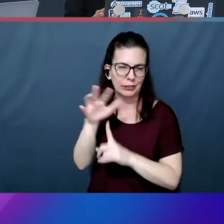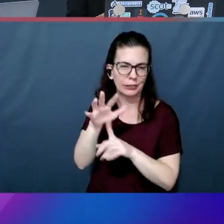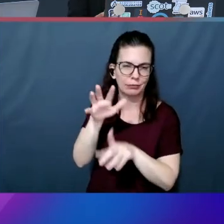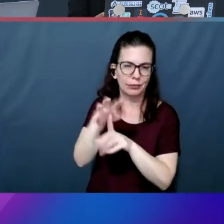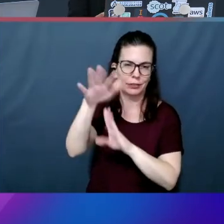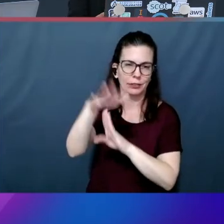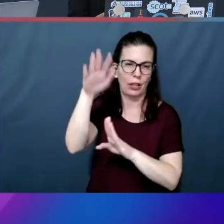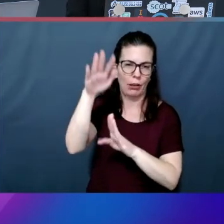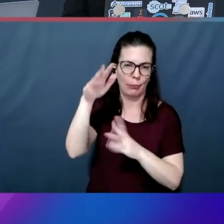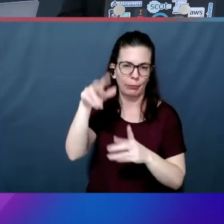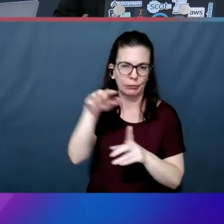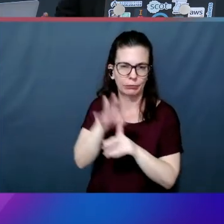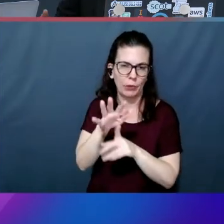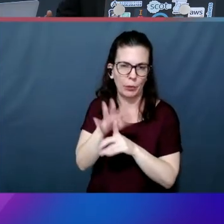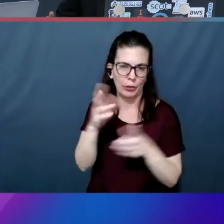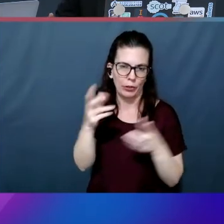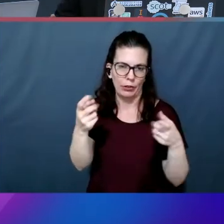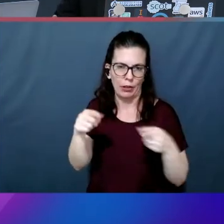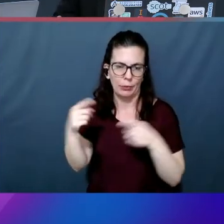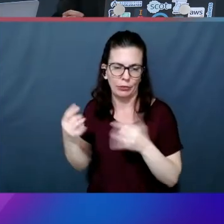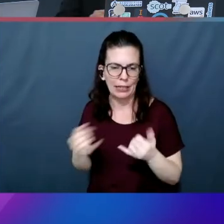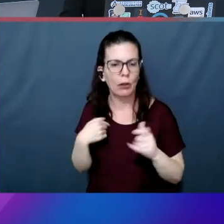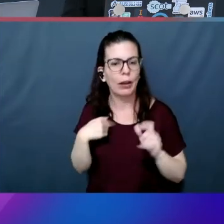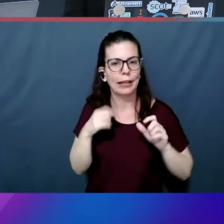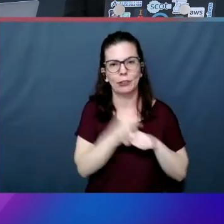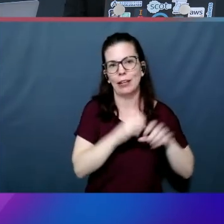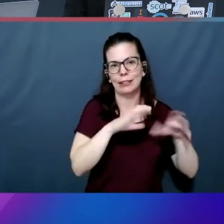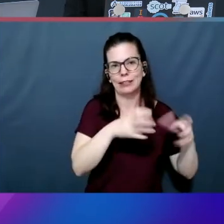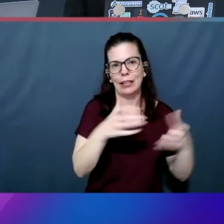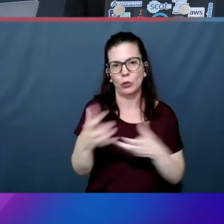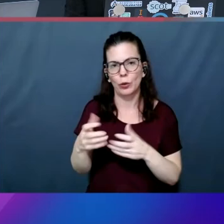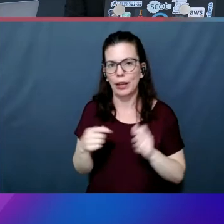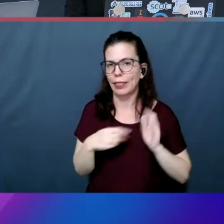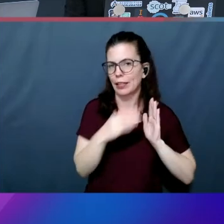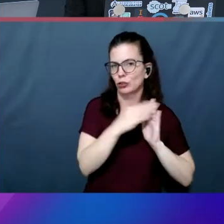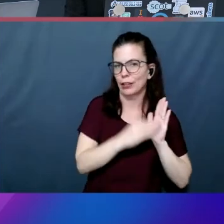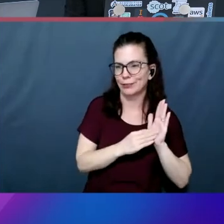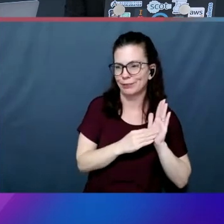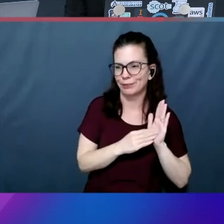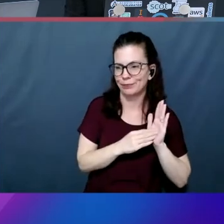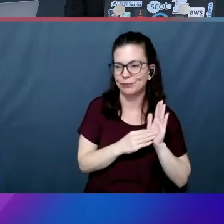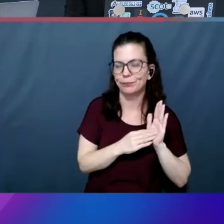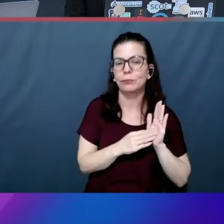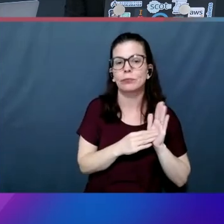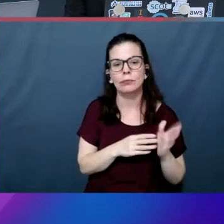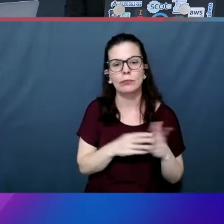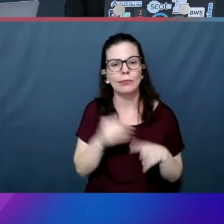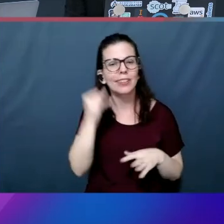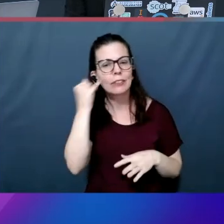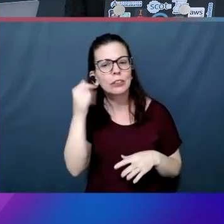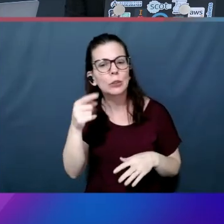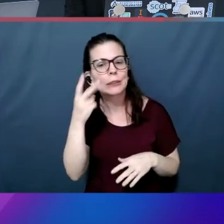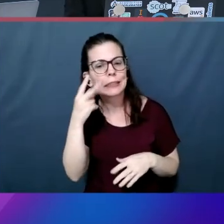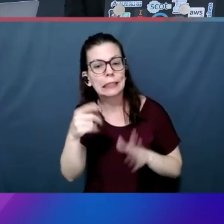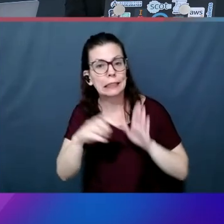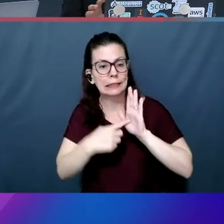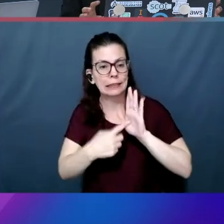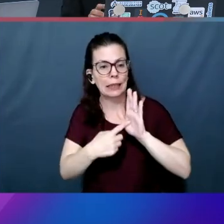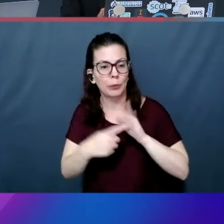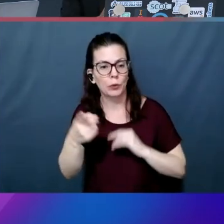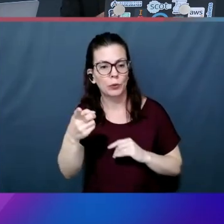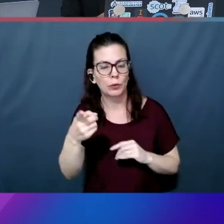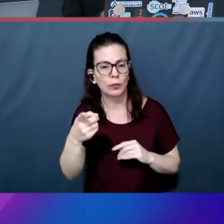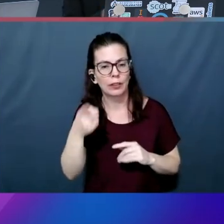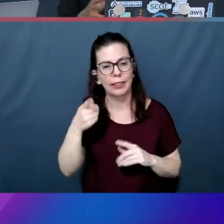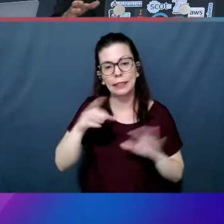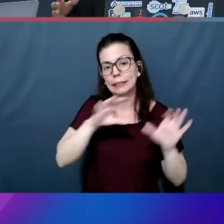actually create a category for it and start tracking it, right? That's where, if you see this example here, you have this categories section on the